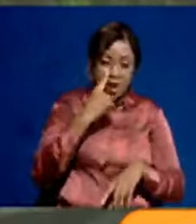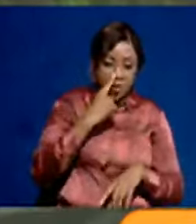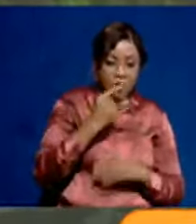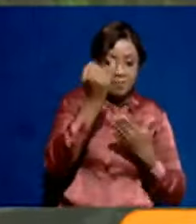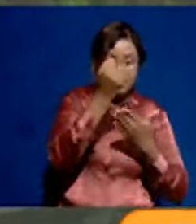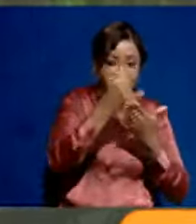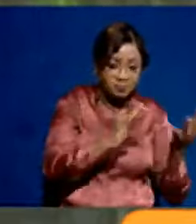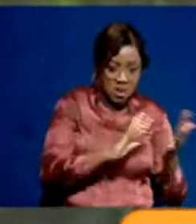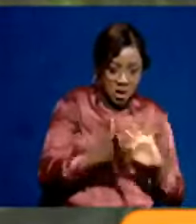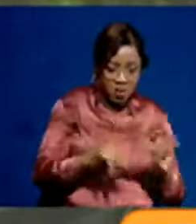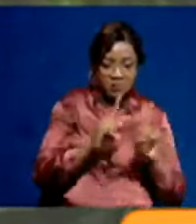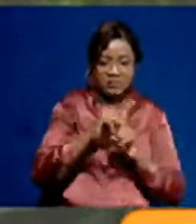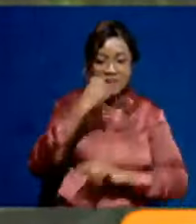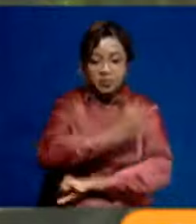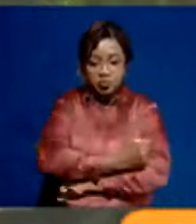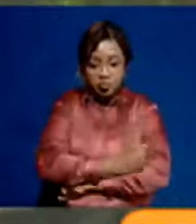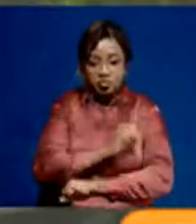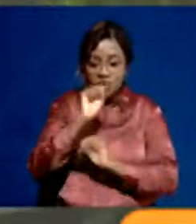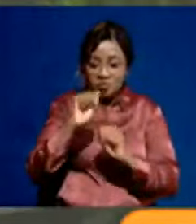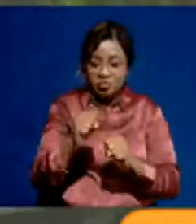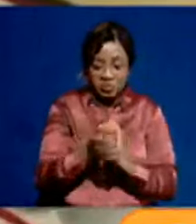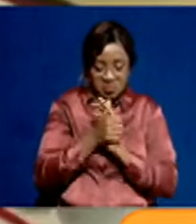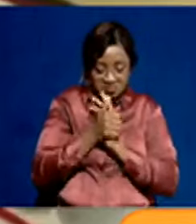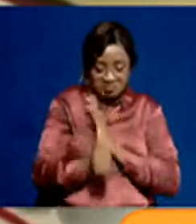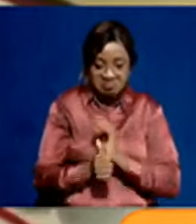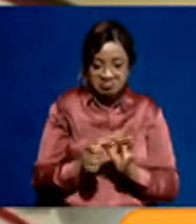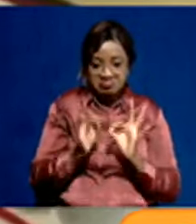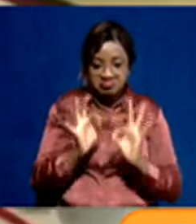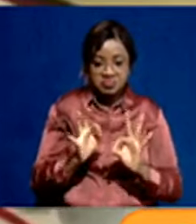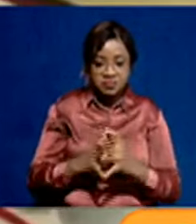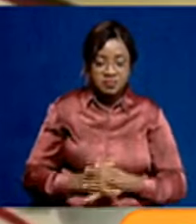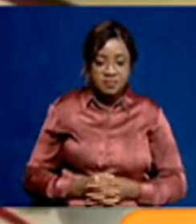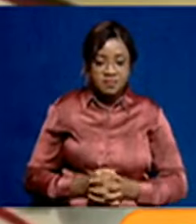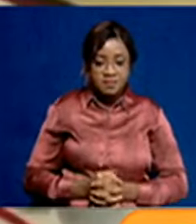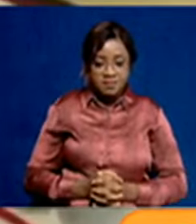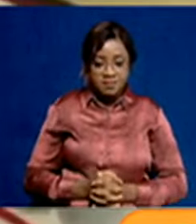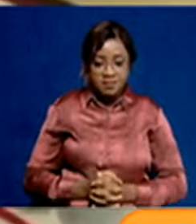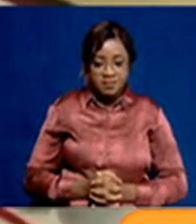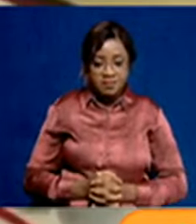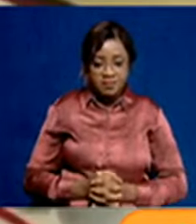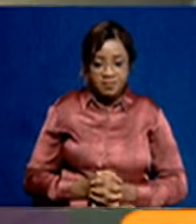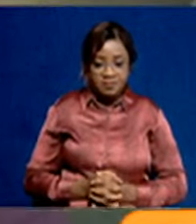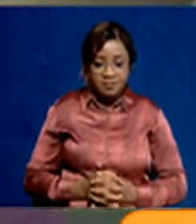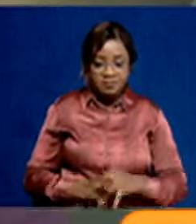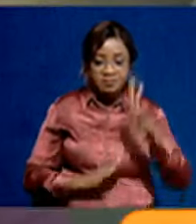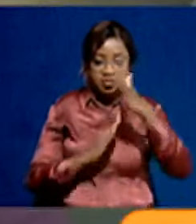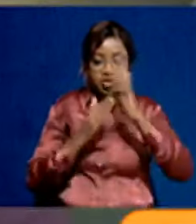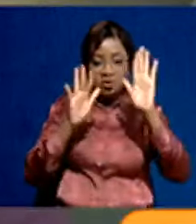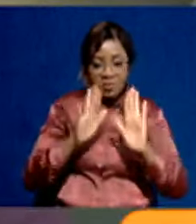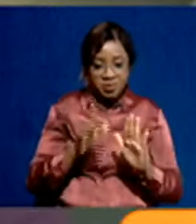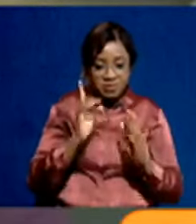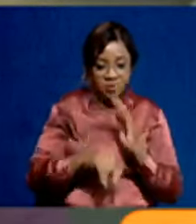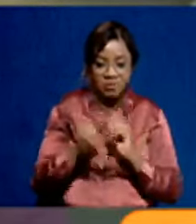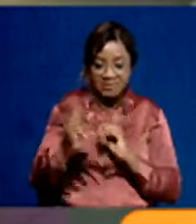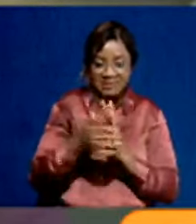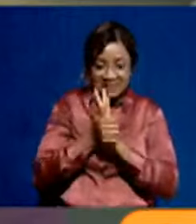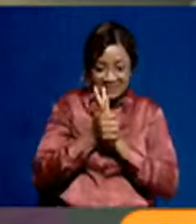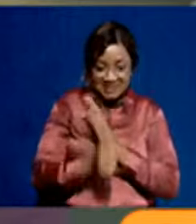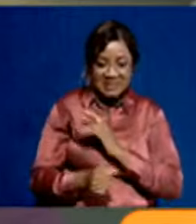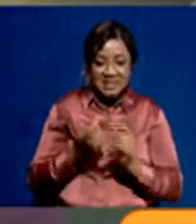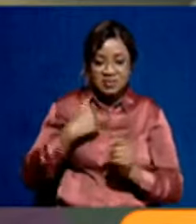school. Watakuwa competent enough. The emphasis was on the skill. So niliongea vitu kama landscaping, tukachora